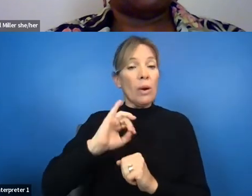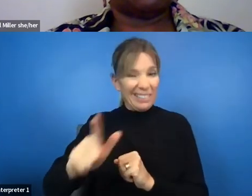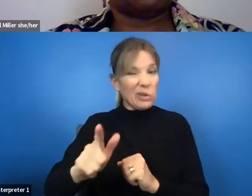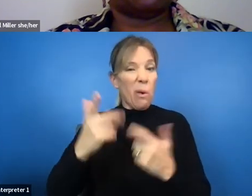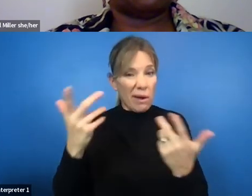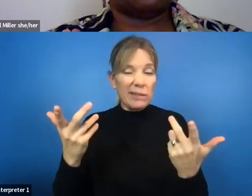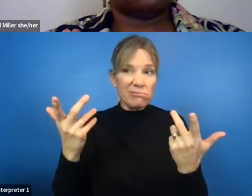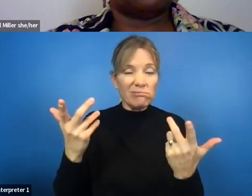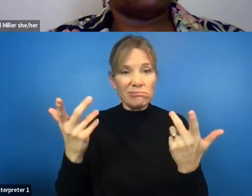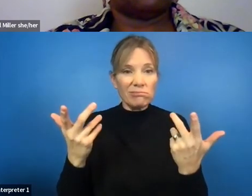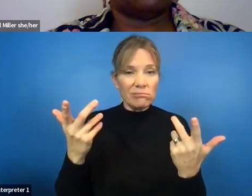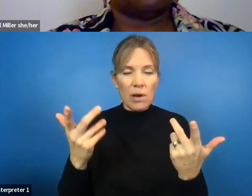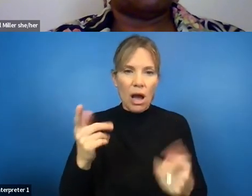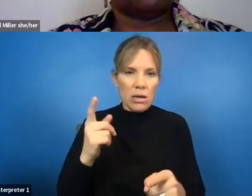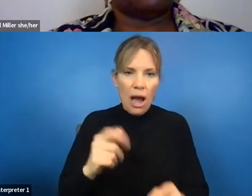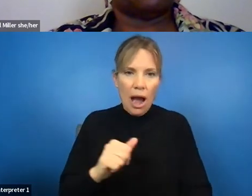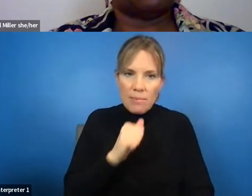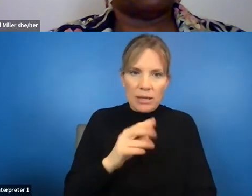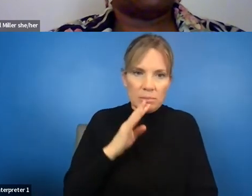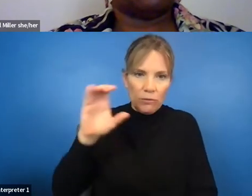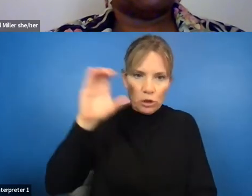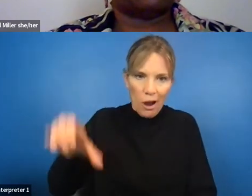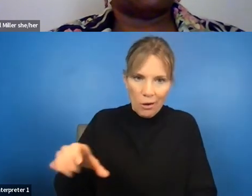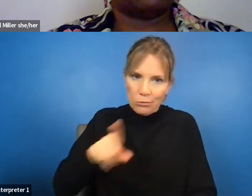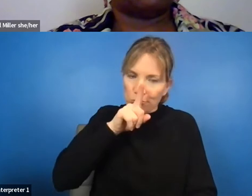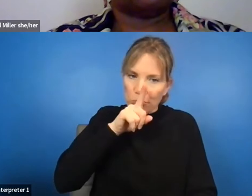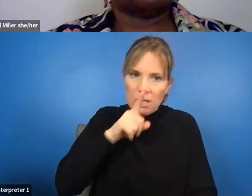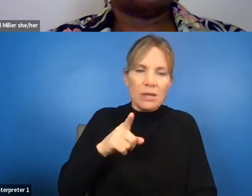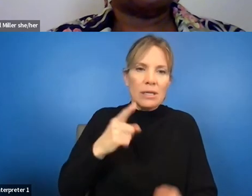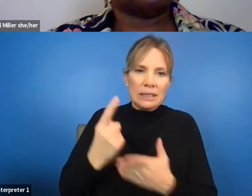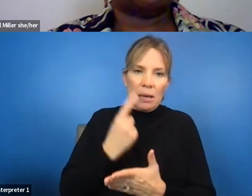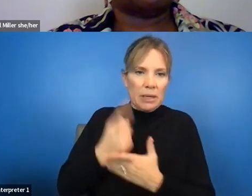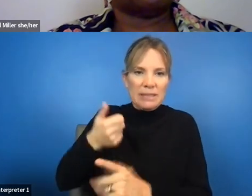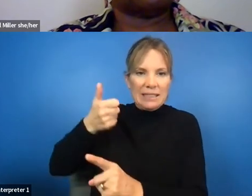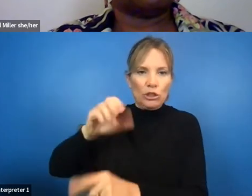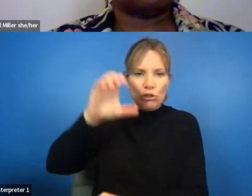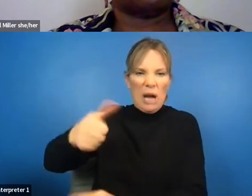being, I'm not going to speak for Chicago specifically, that's sometimes its own